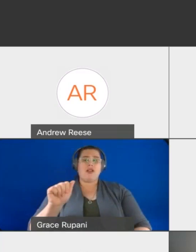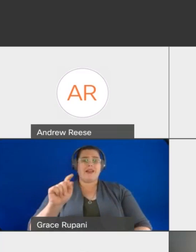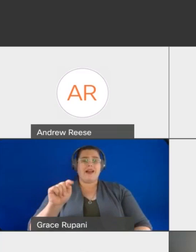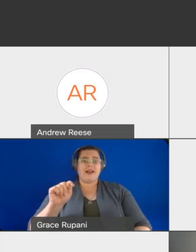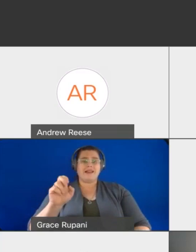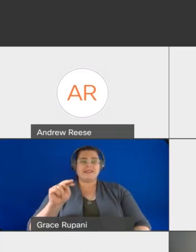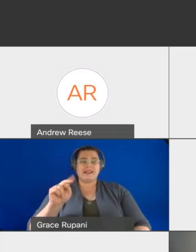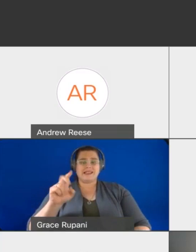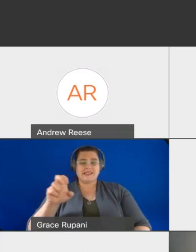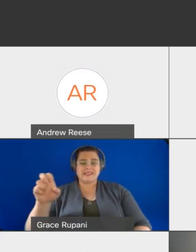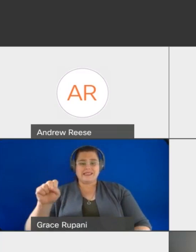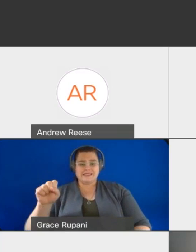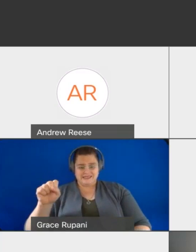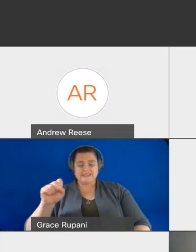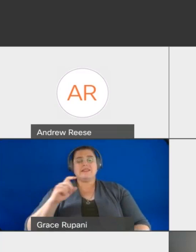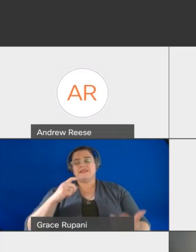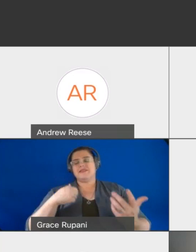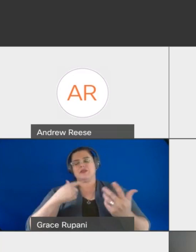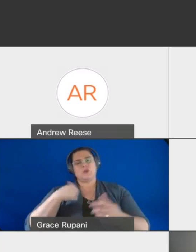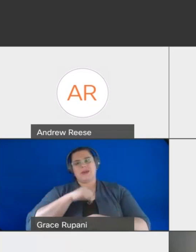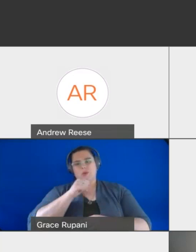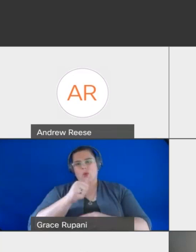muted and can answer your question will see that.